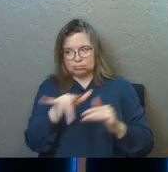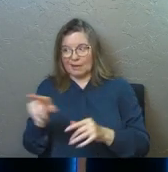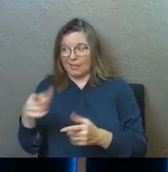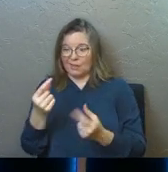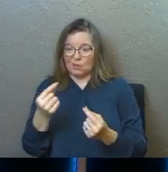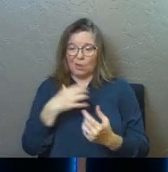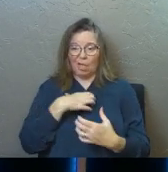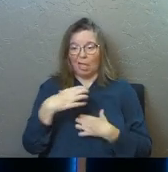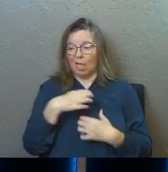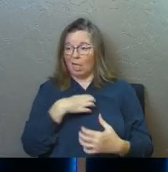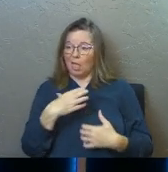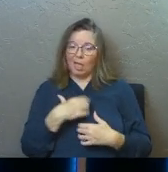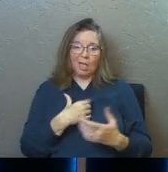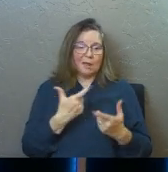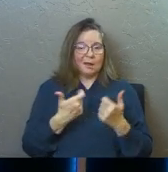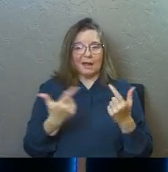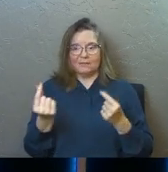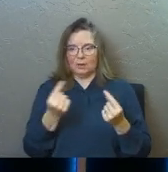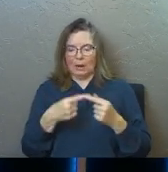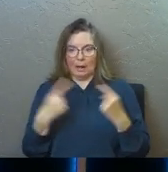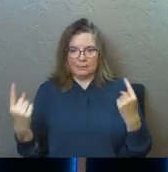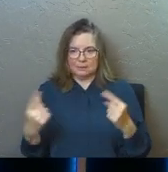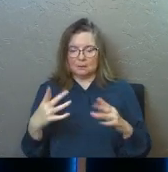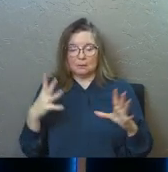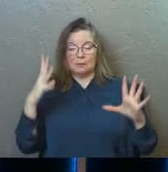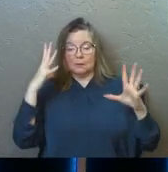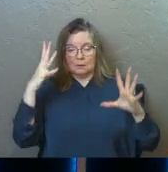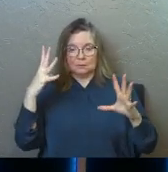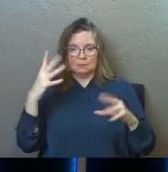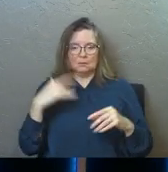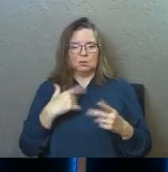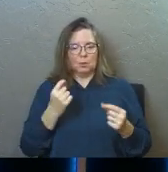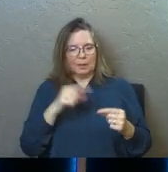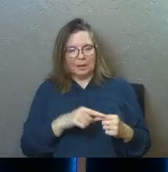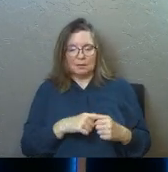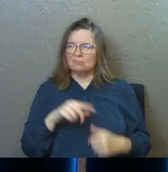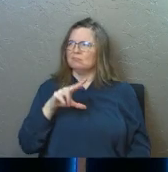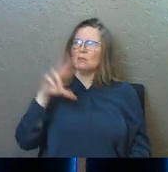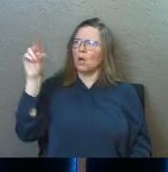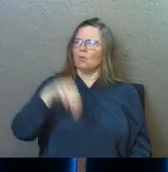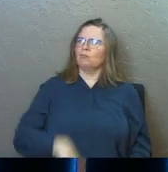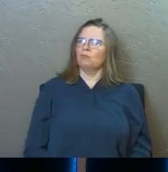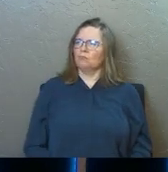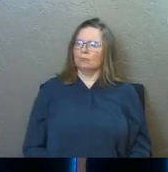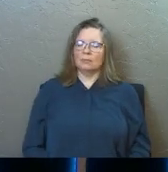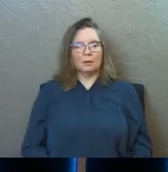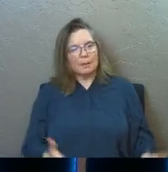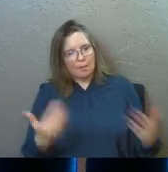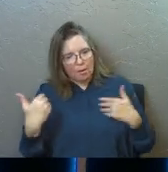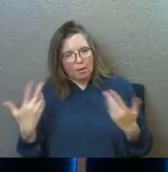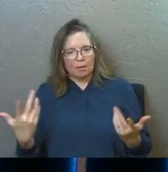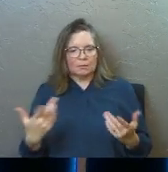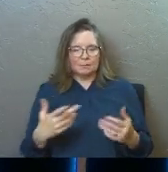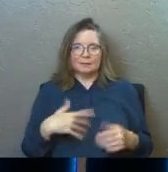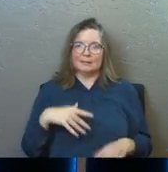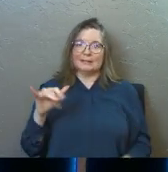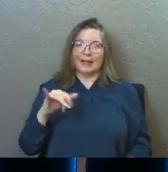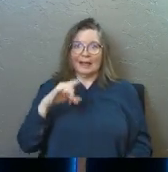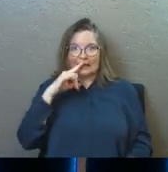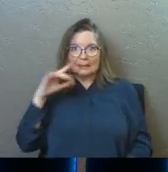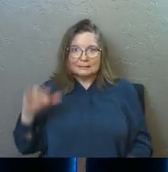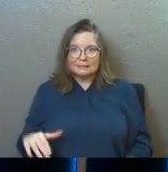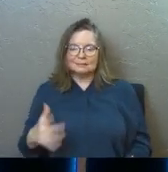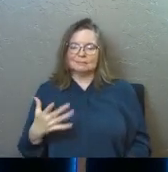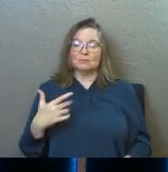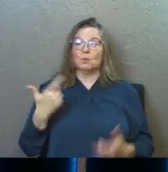is the opposite of everything God asked them to do. It's like, hey, do this. No. You know, it's like, come on, man, toddlers. And